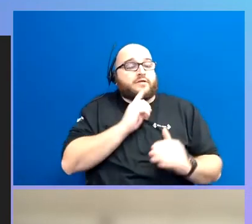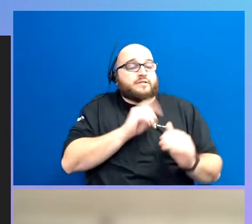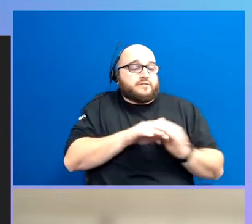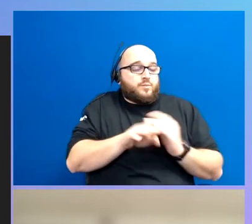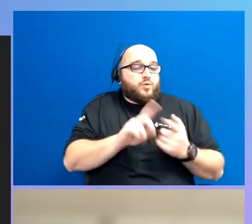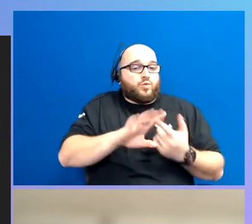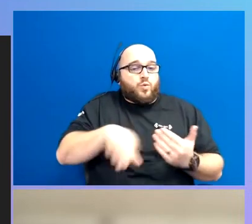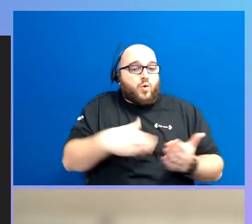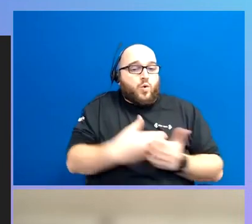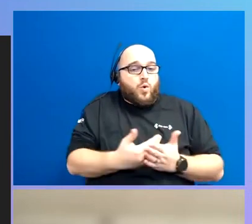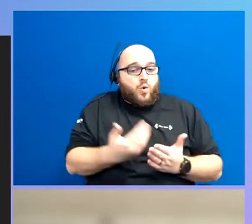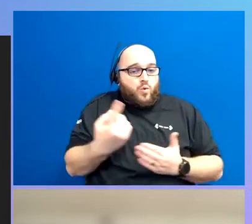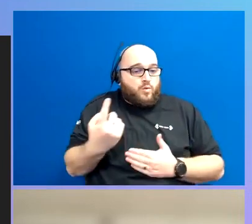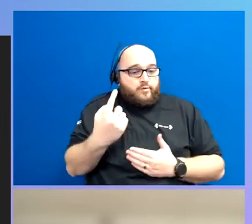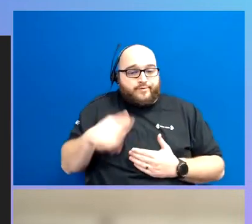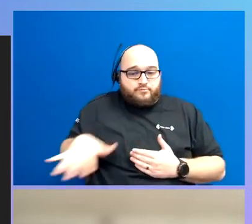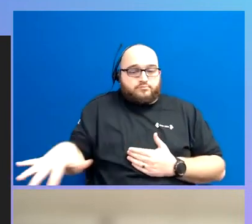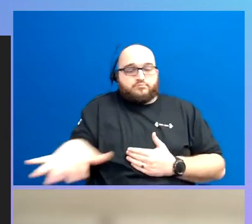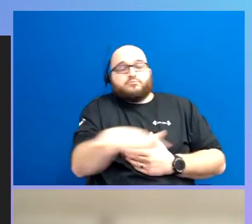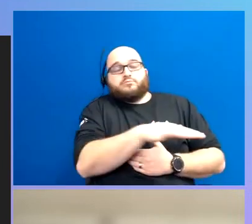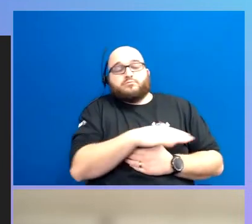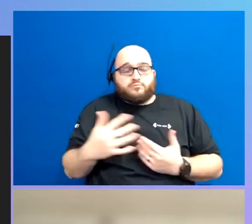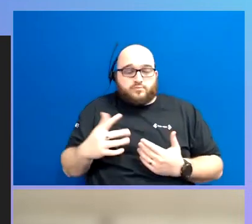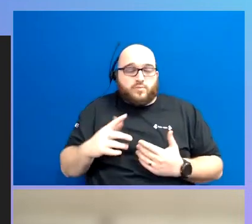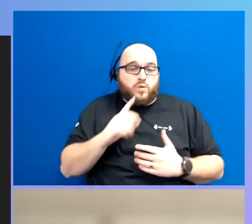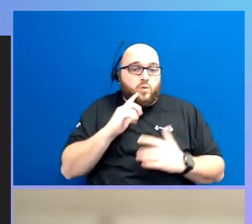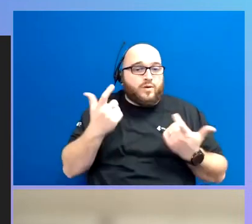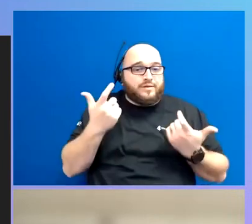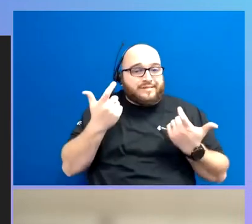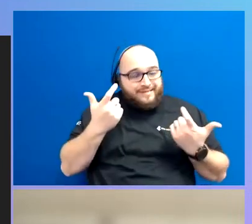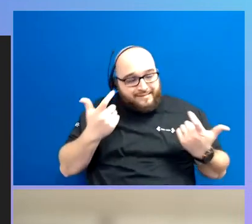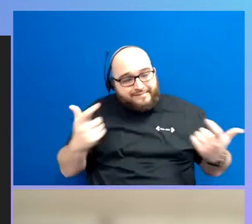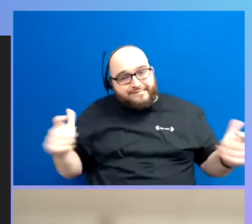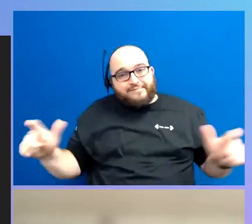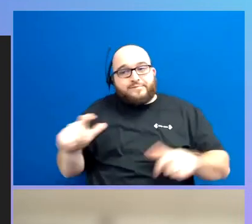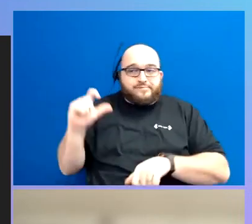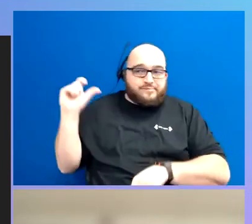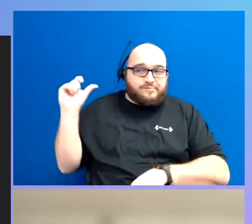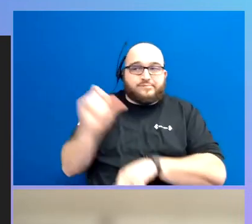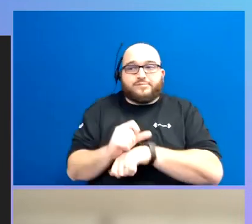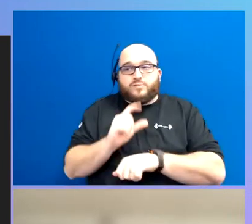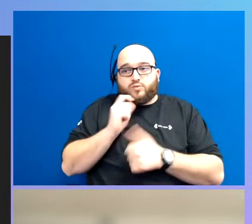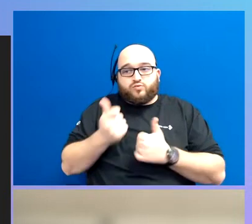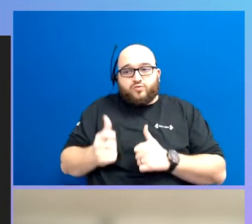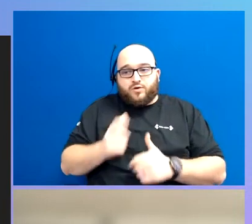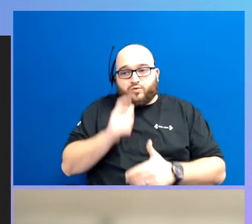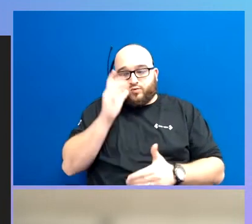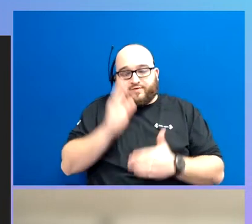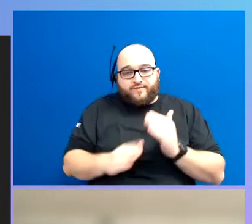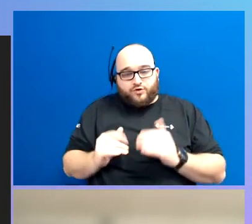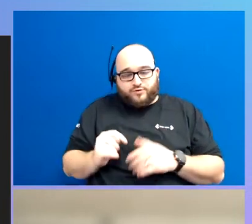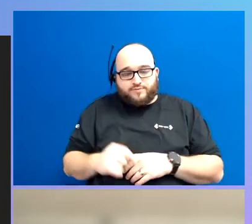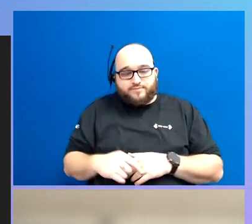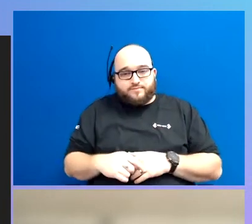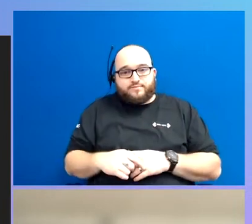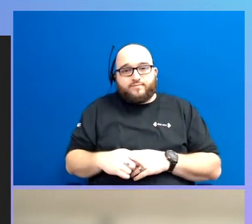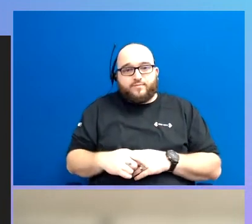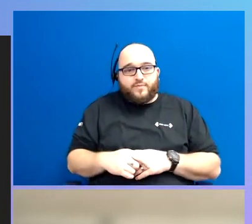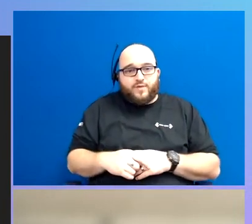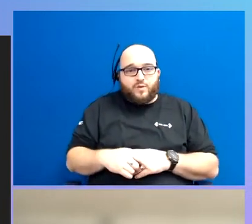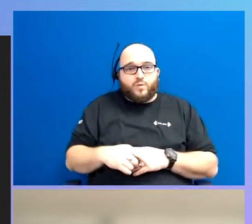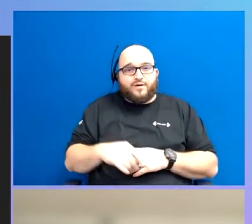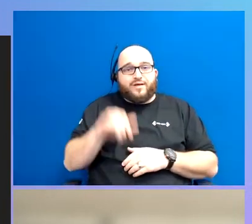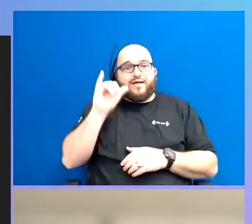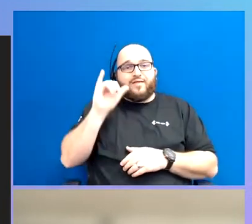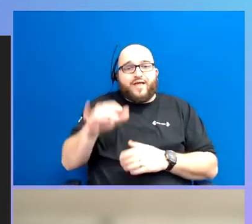applications, as well as all our client stuff. So it was a quite a big feat to try and pull off. And then, so that's the oil tanker, the big company. And then